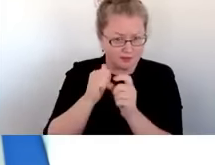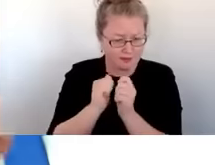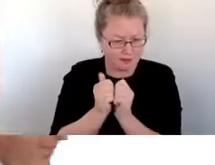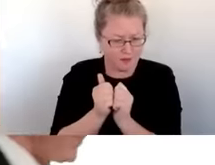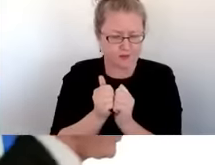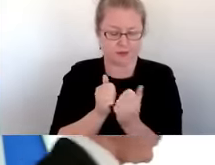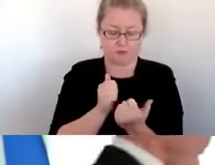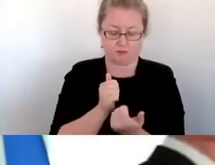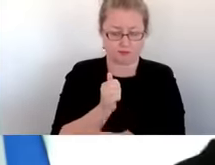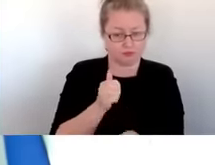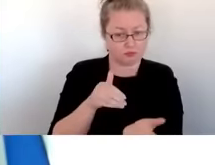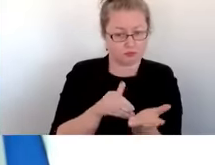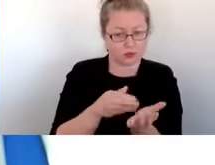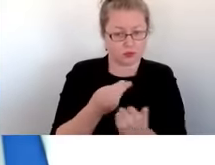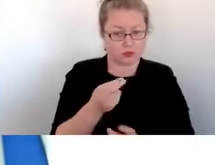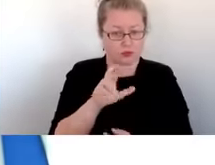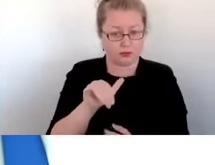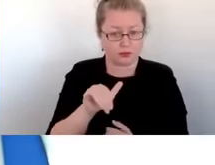Henry.